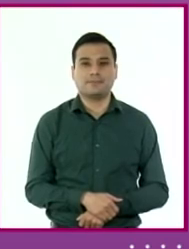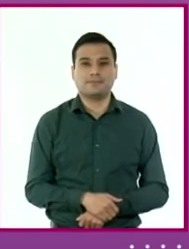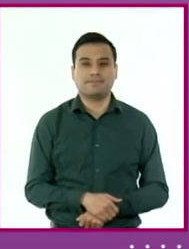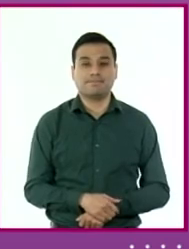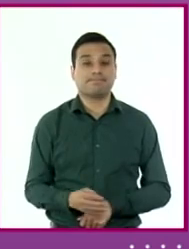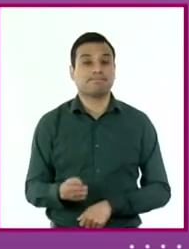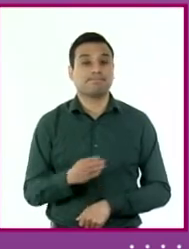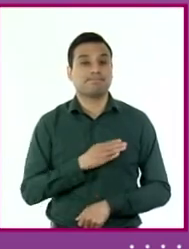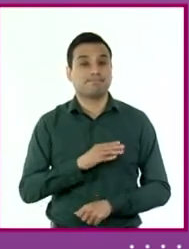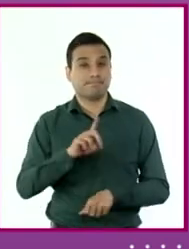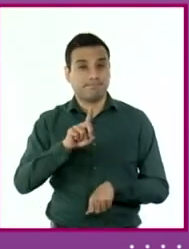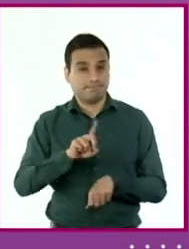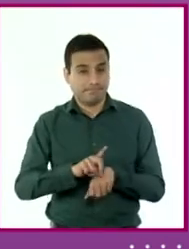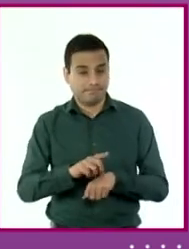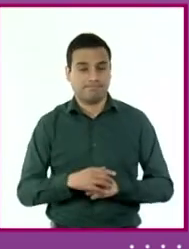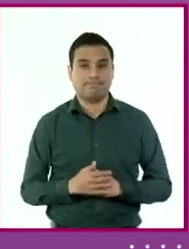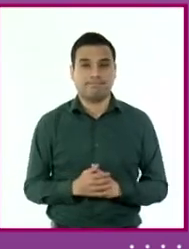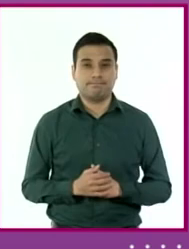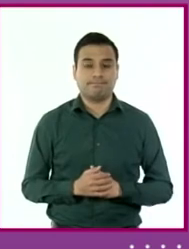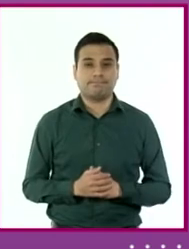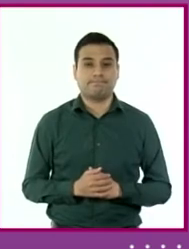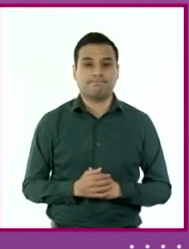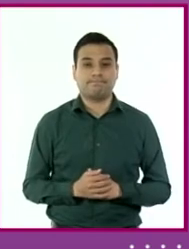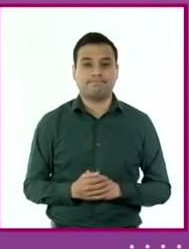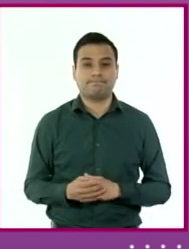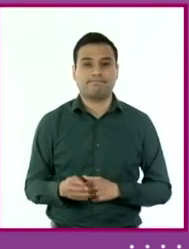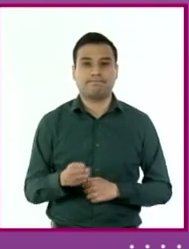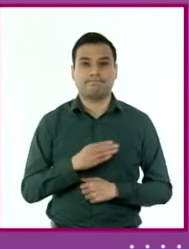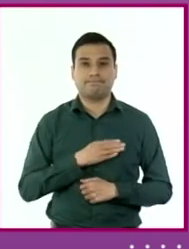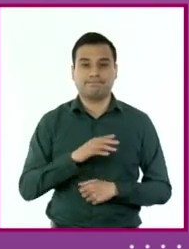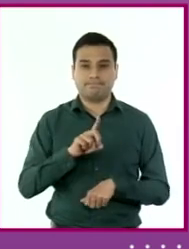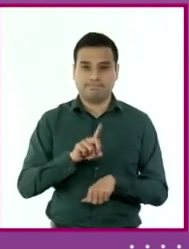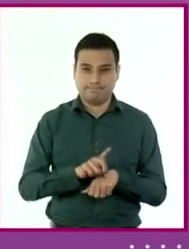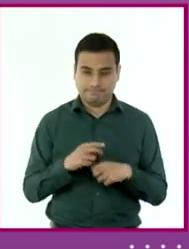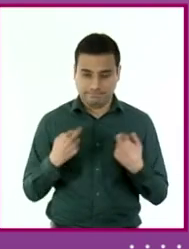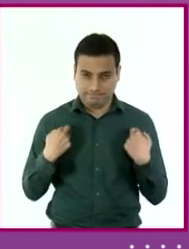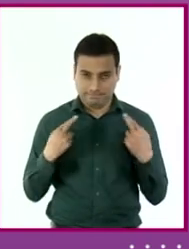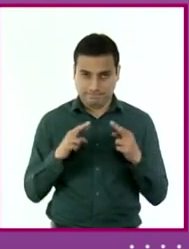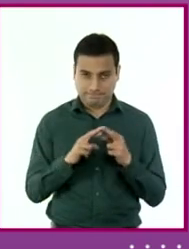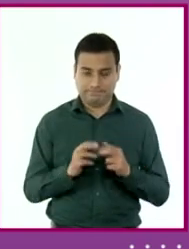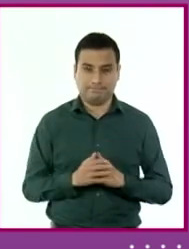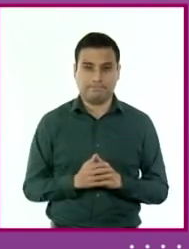Good morning, class. Good morning, teacher.